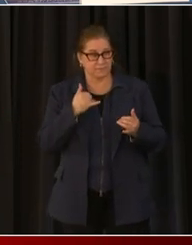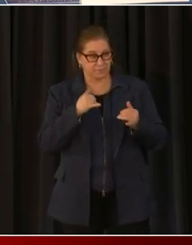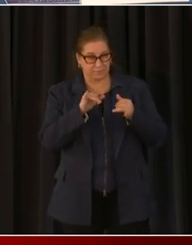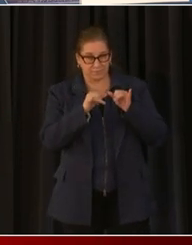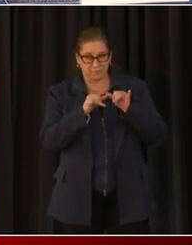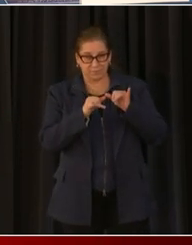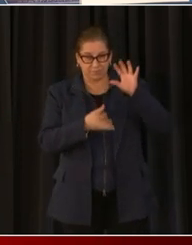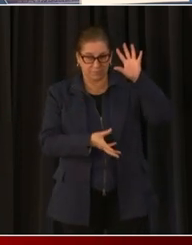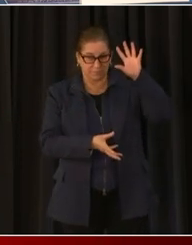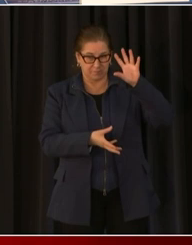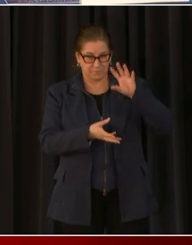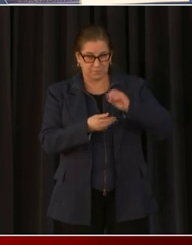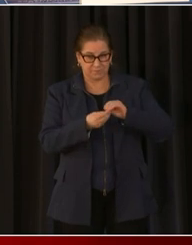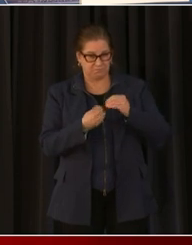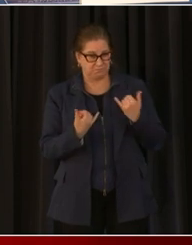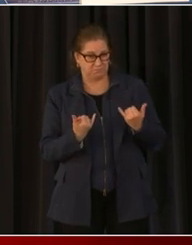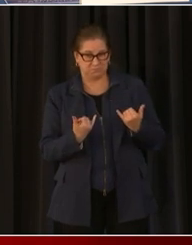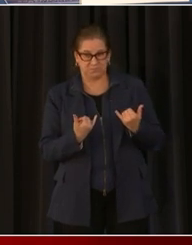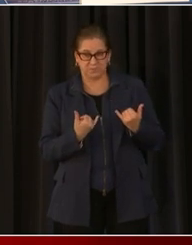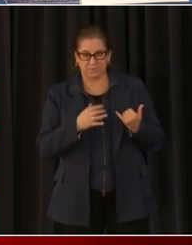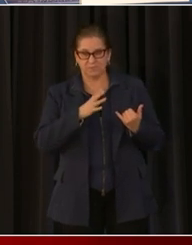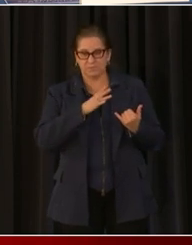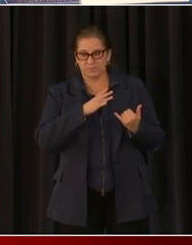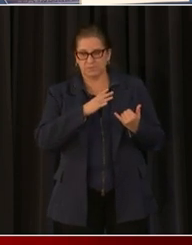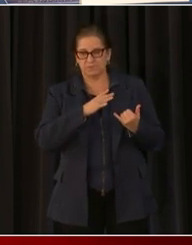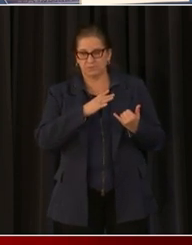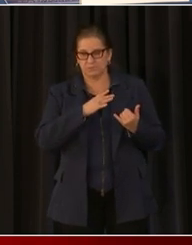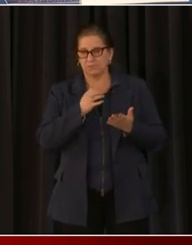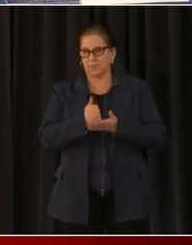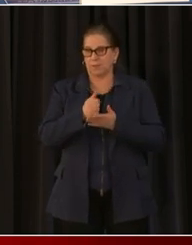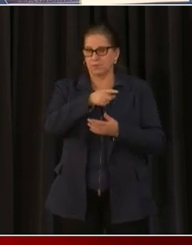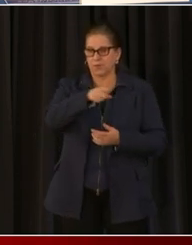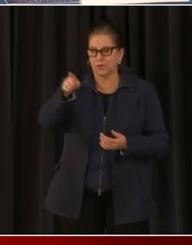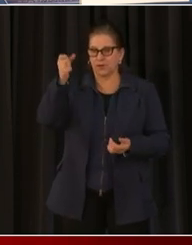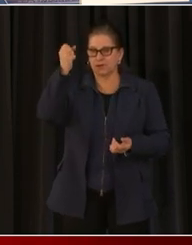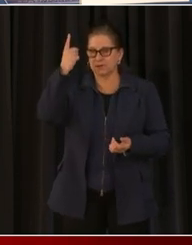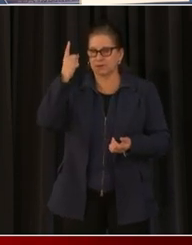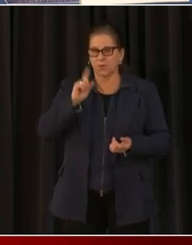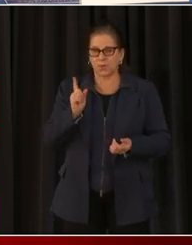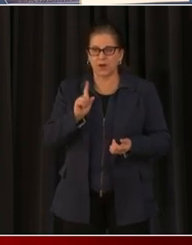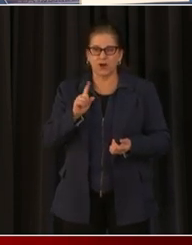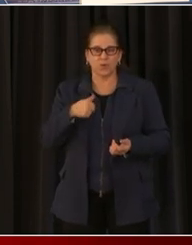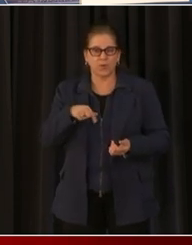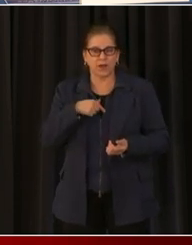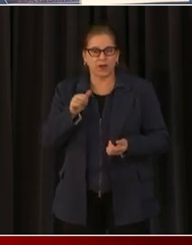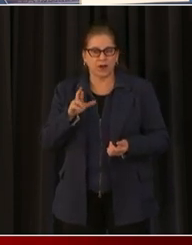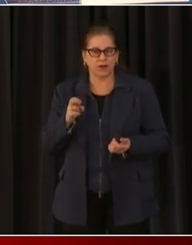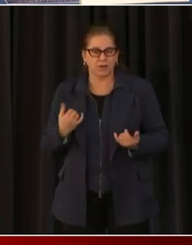best public-facing metrics that help the public understand where we stand with